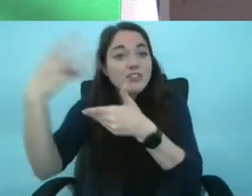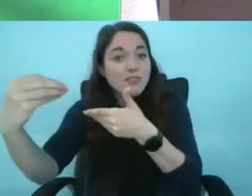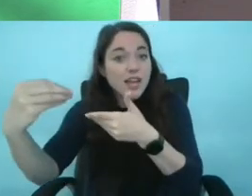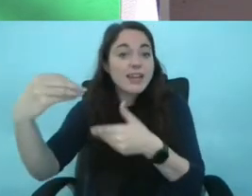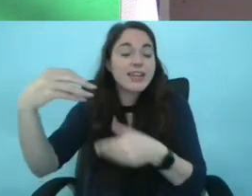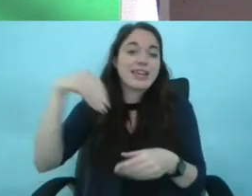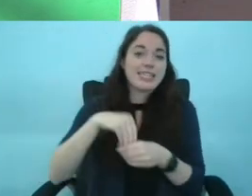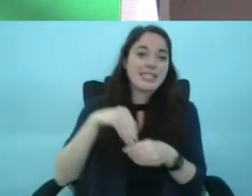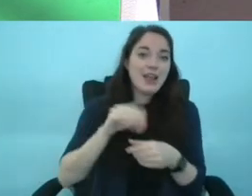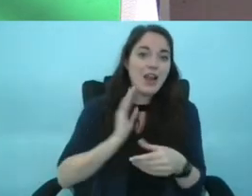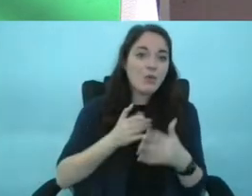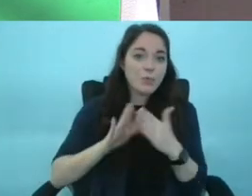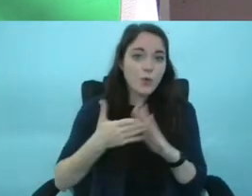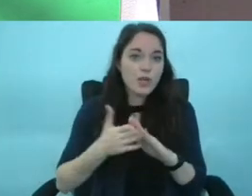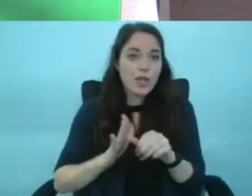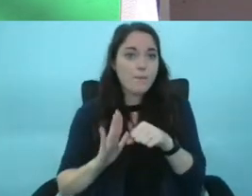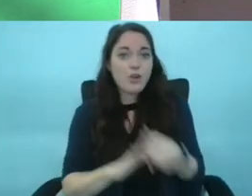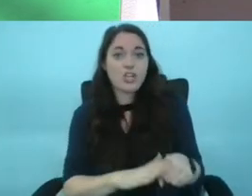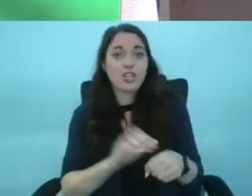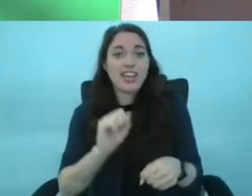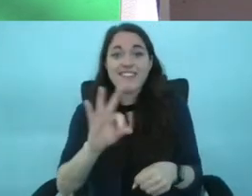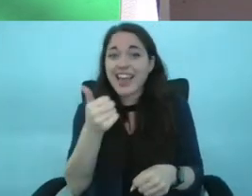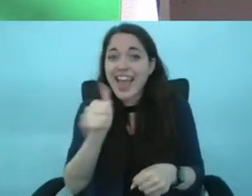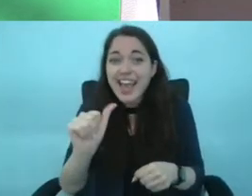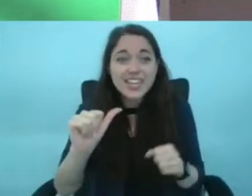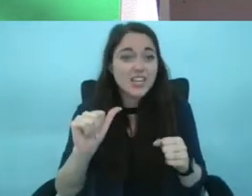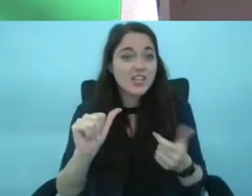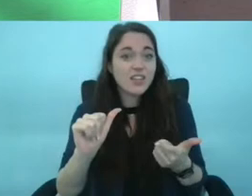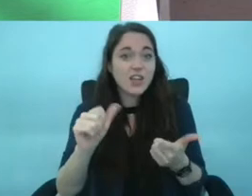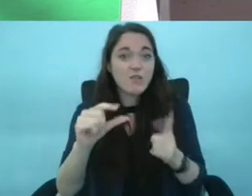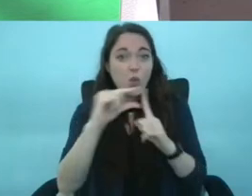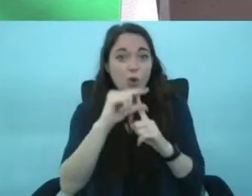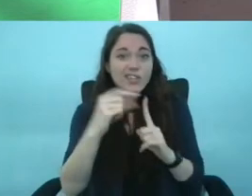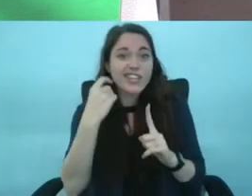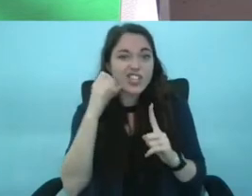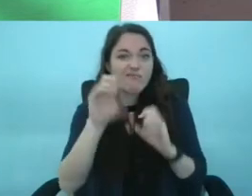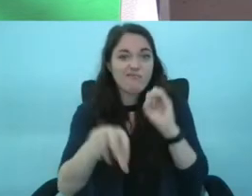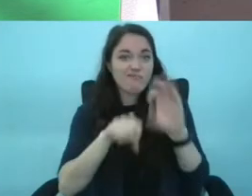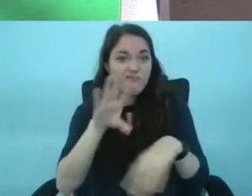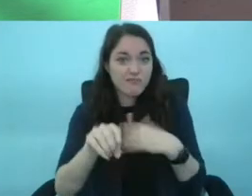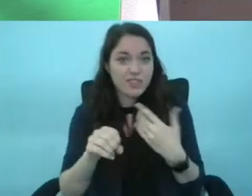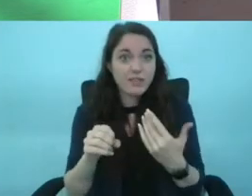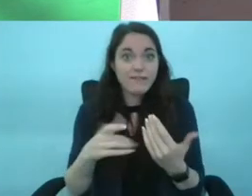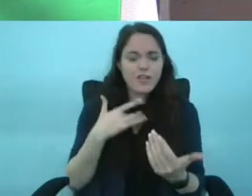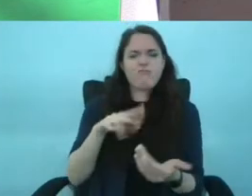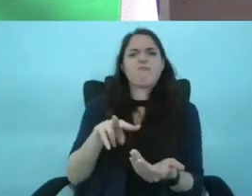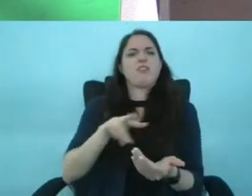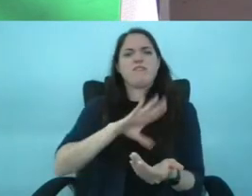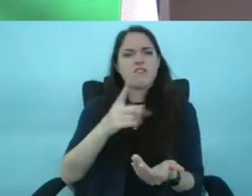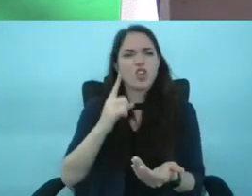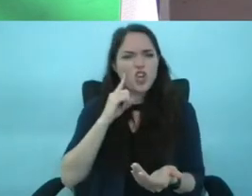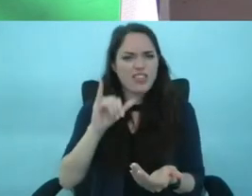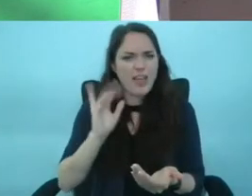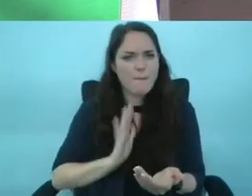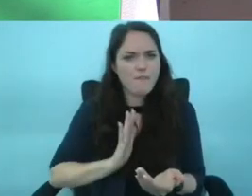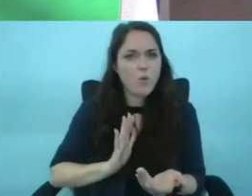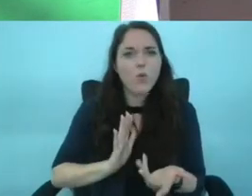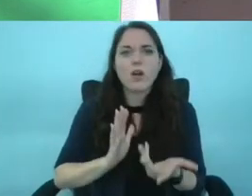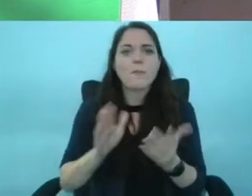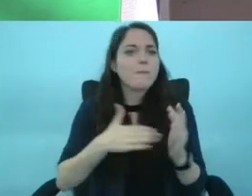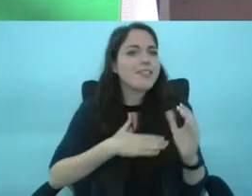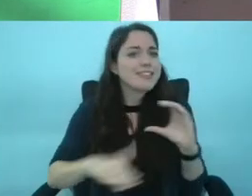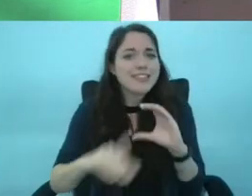if any of these words are new to you or you don't know what they mean, please email me and I'd be happy to have a conversation with you. I would love